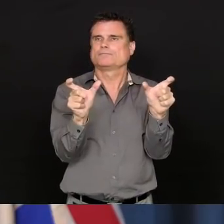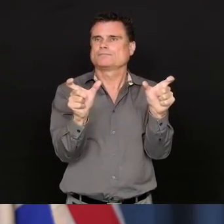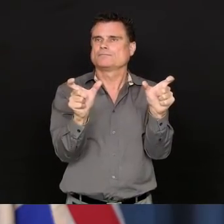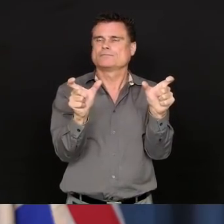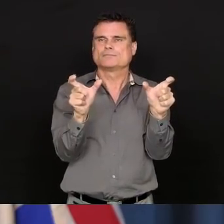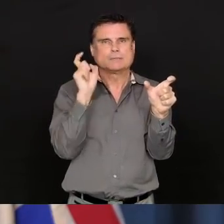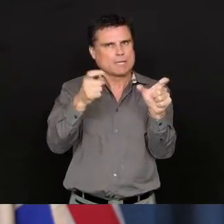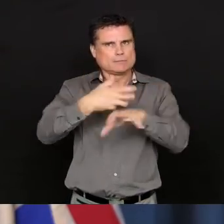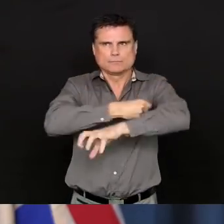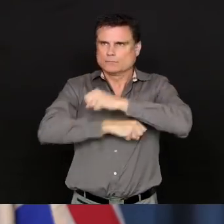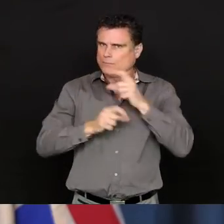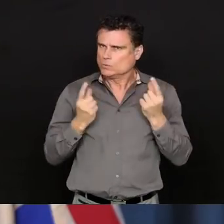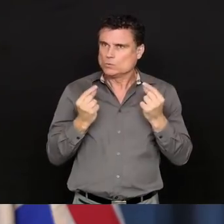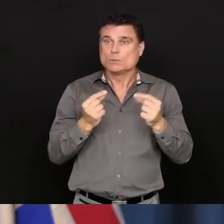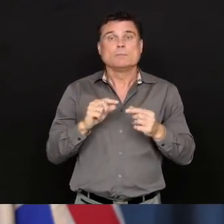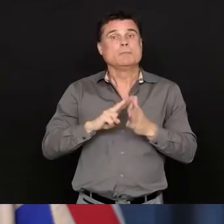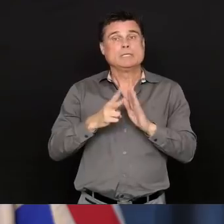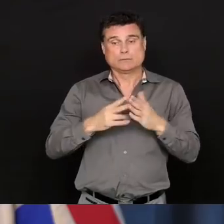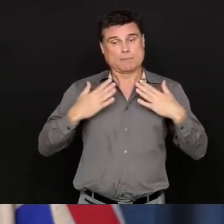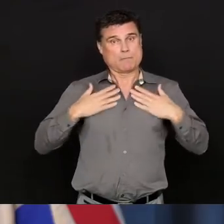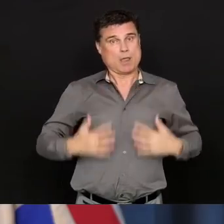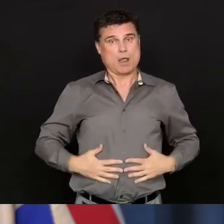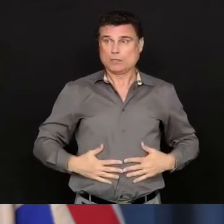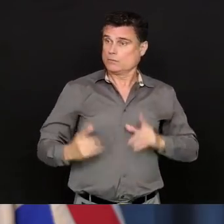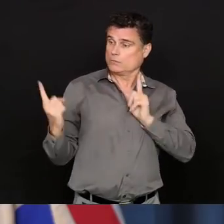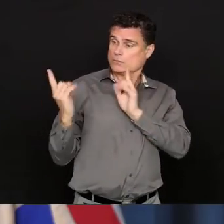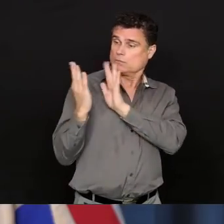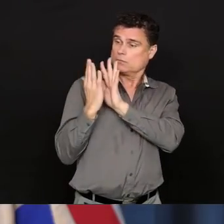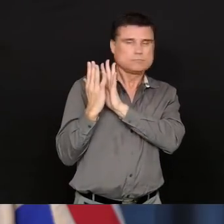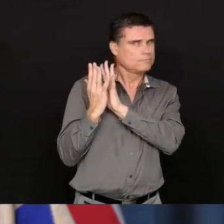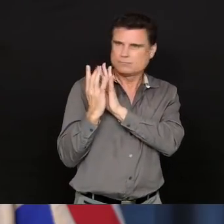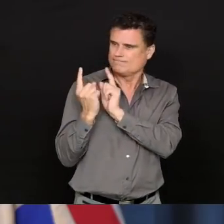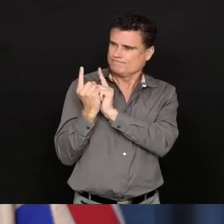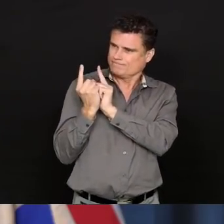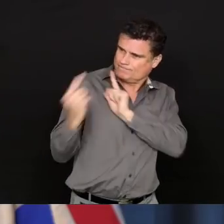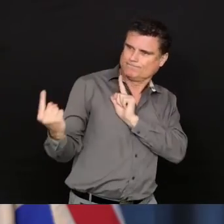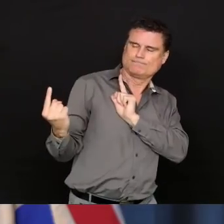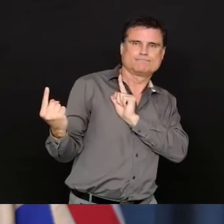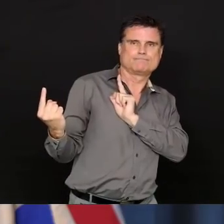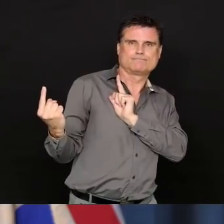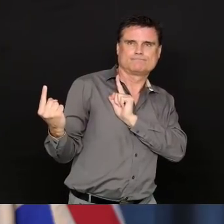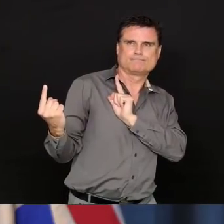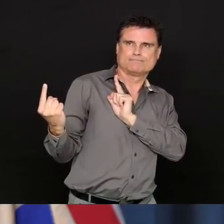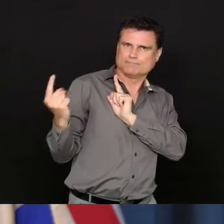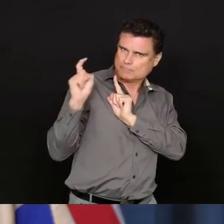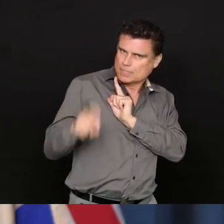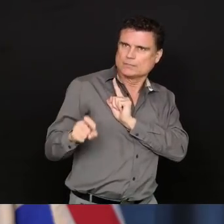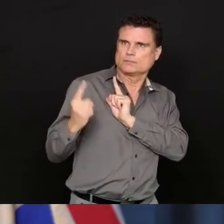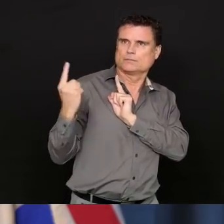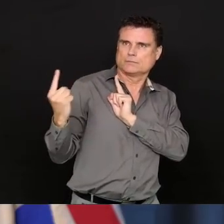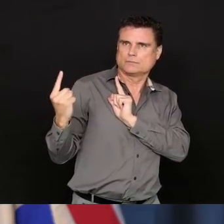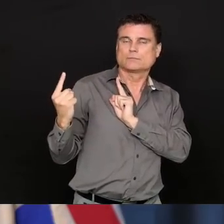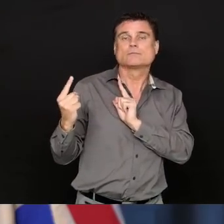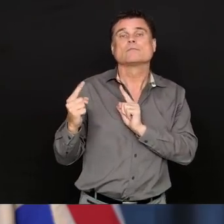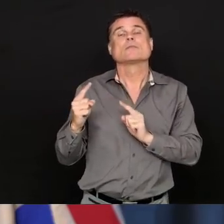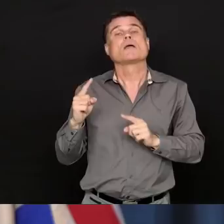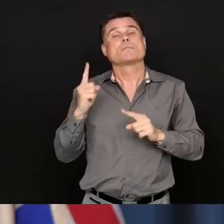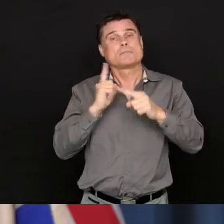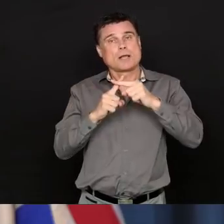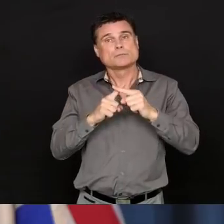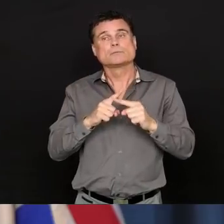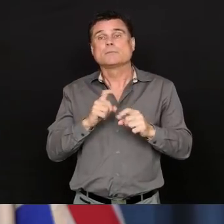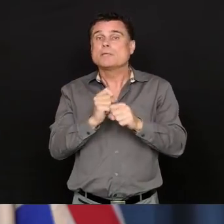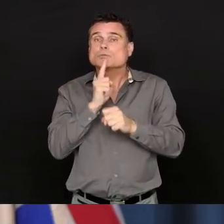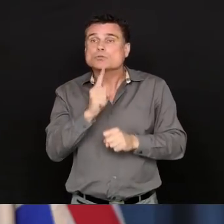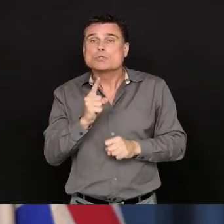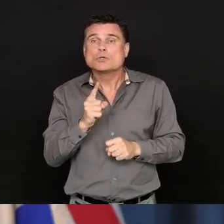distance between us that doesn't allow this virus to spread, but also to ensure that we're taking those measures to